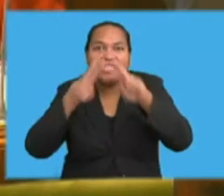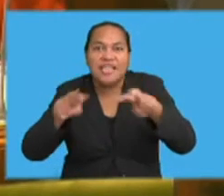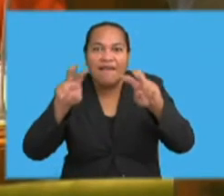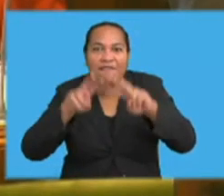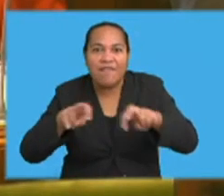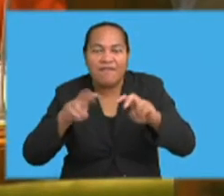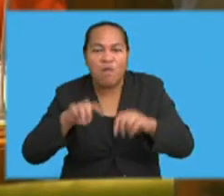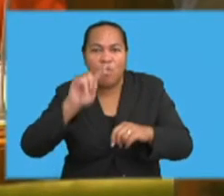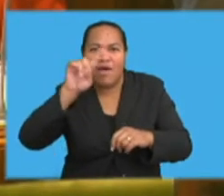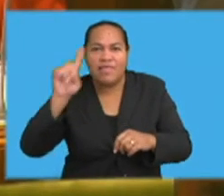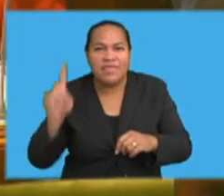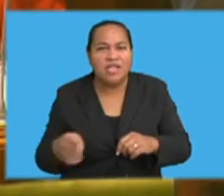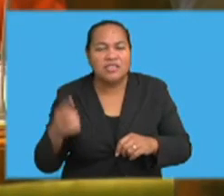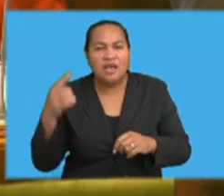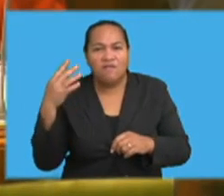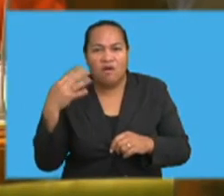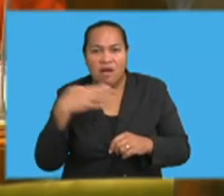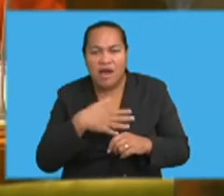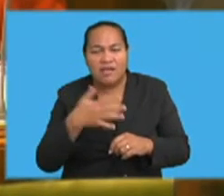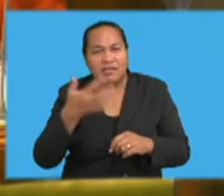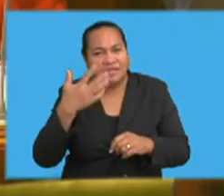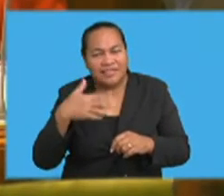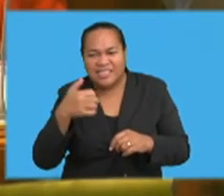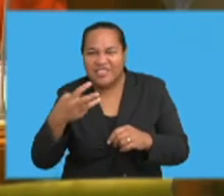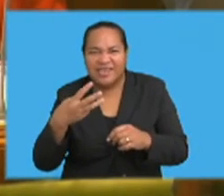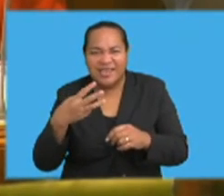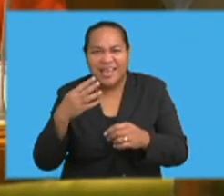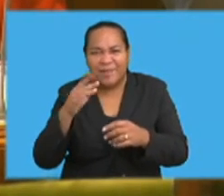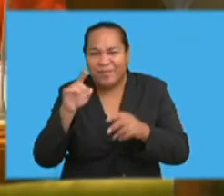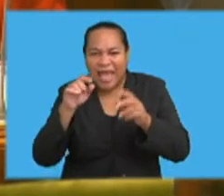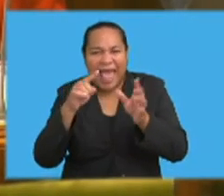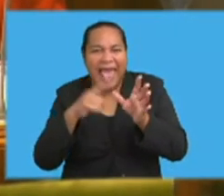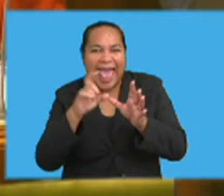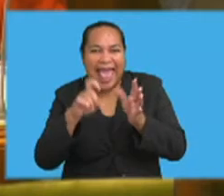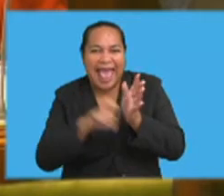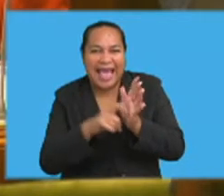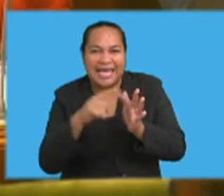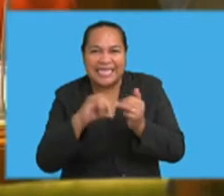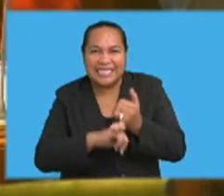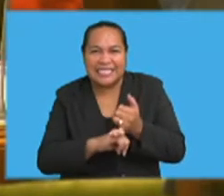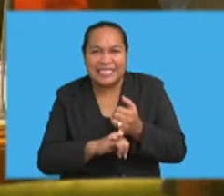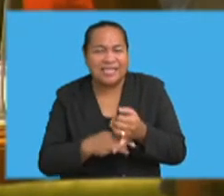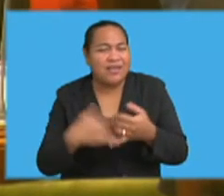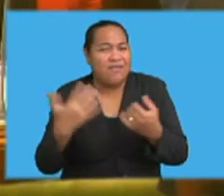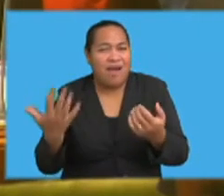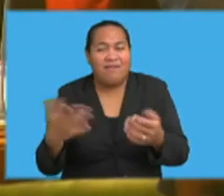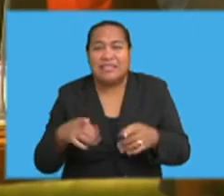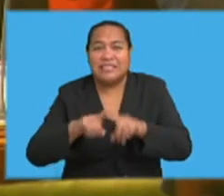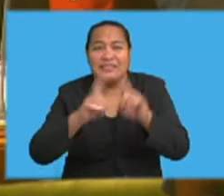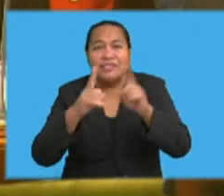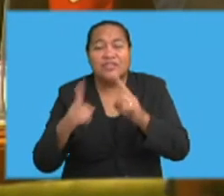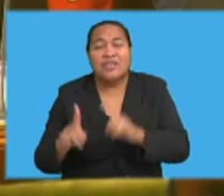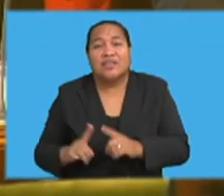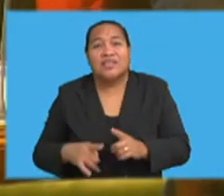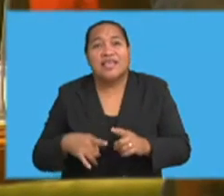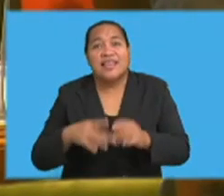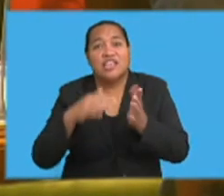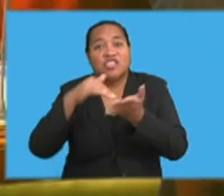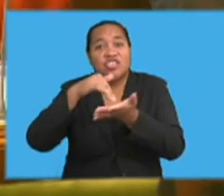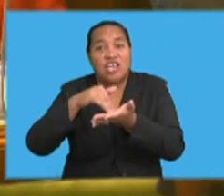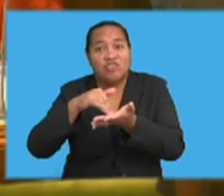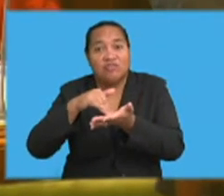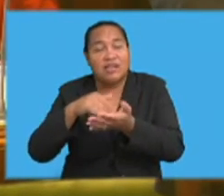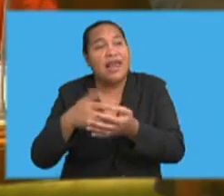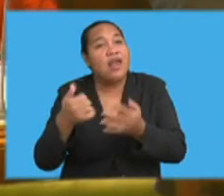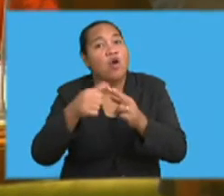of 1,415 acres of customary land, covering 5 parcels, Madam Speaker, in the Central Division and 5 in the Western